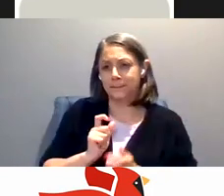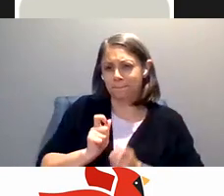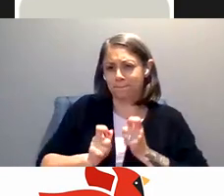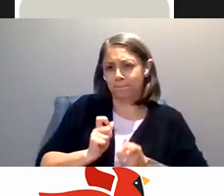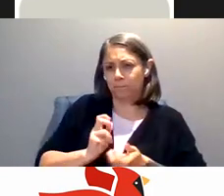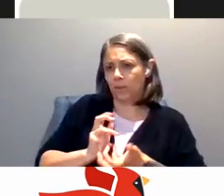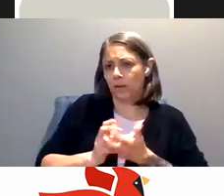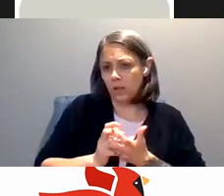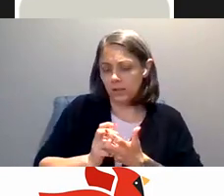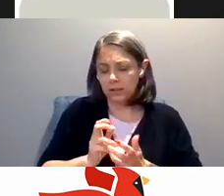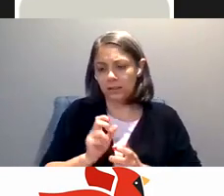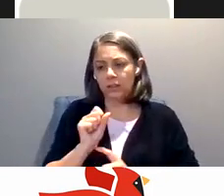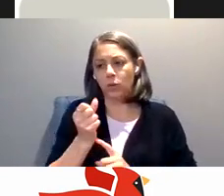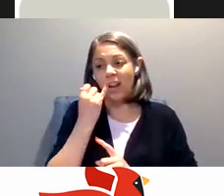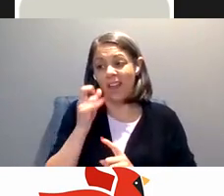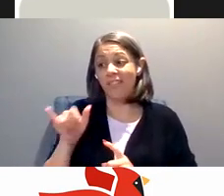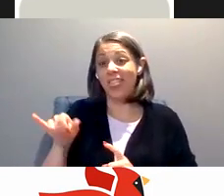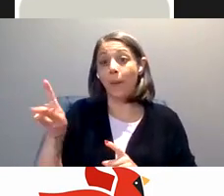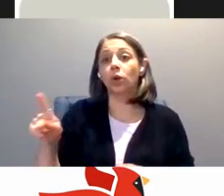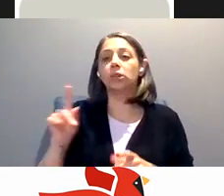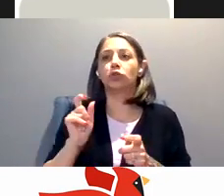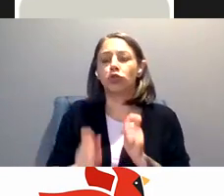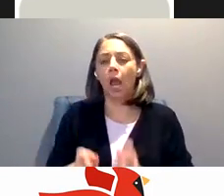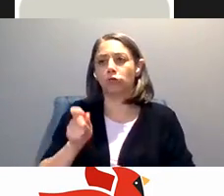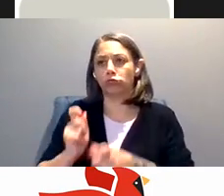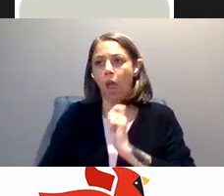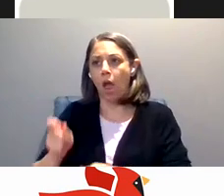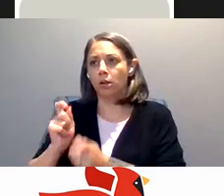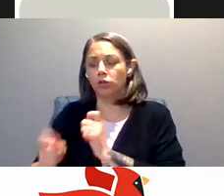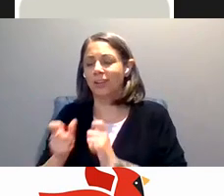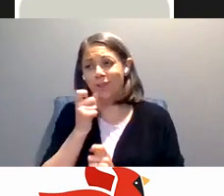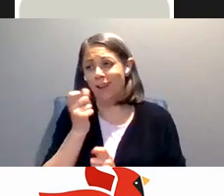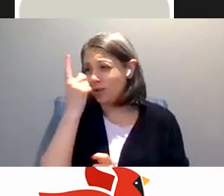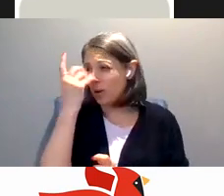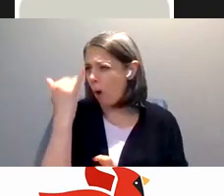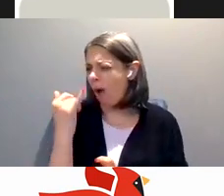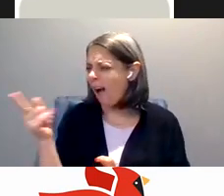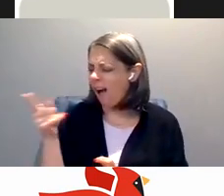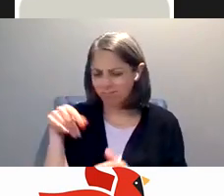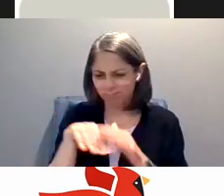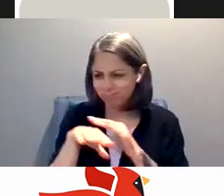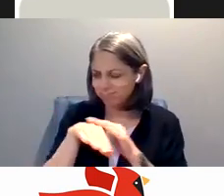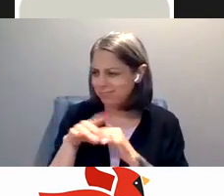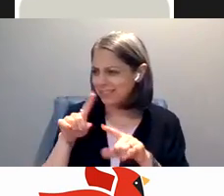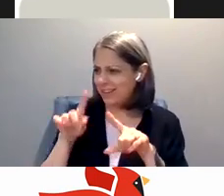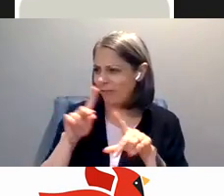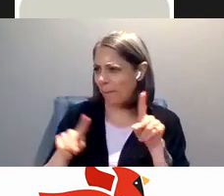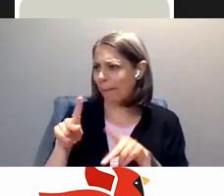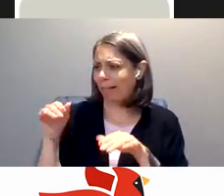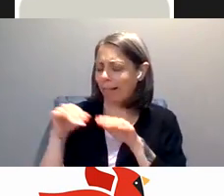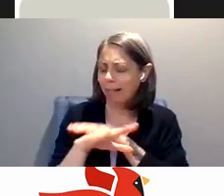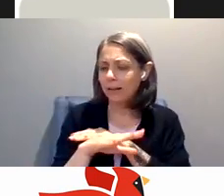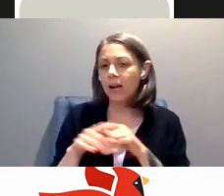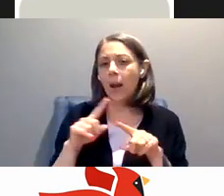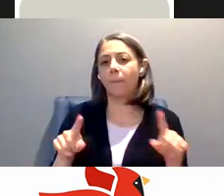that if that person kept changing. And you didn't really understand why, but you knew that it